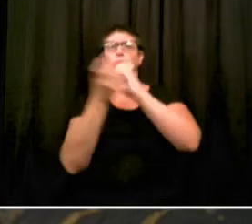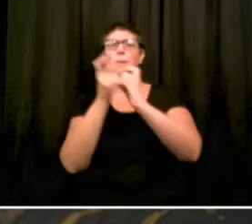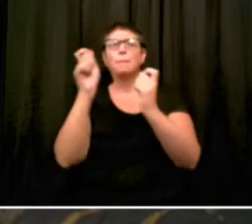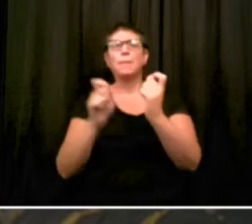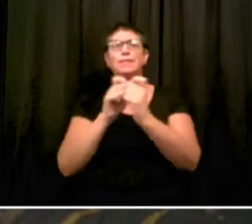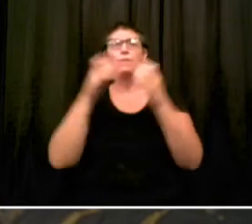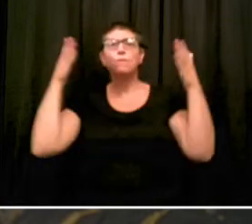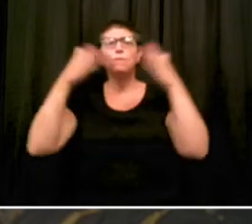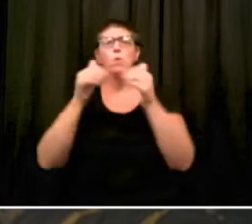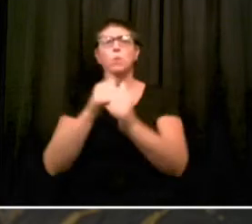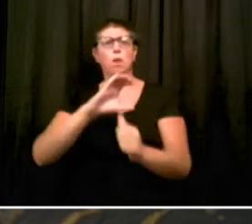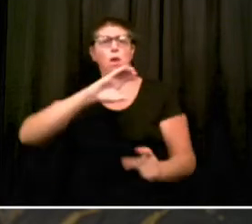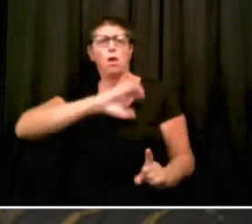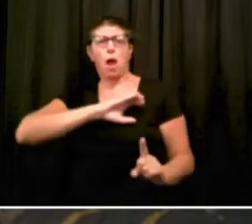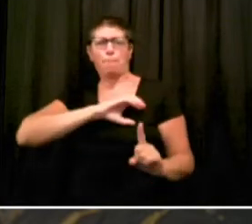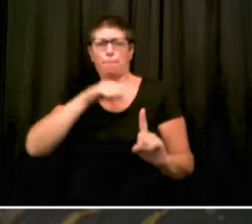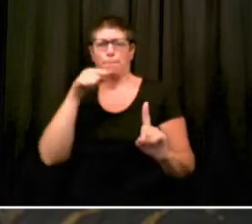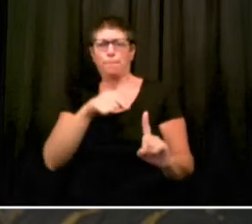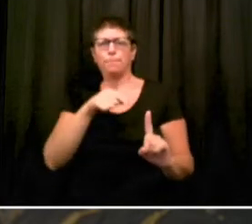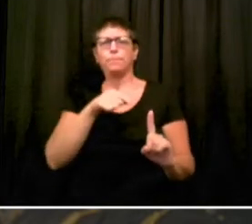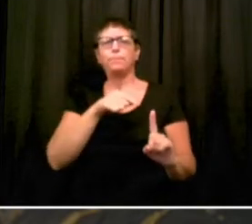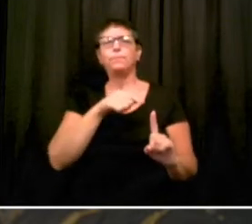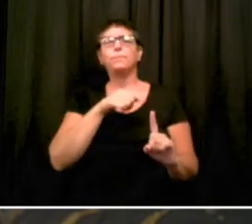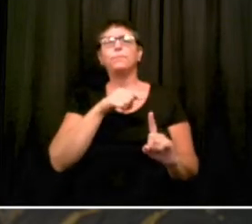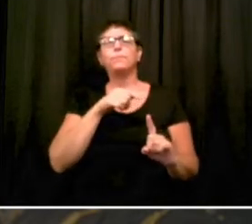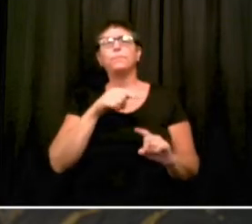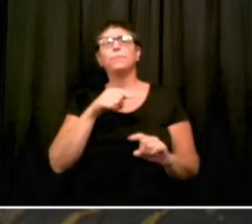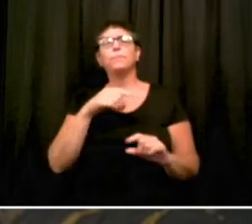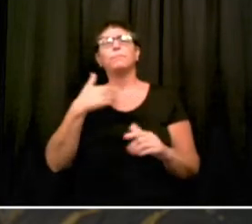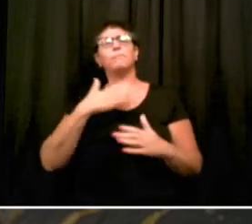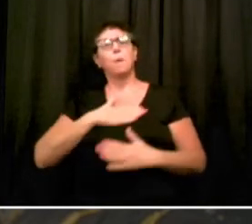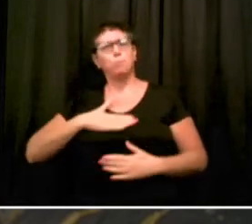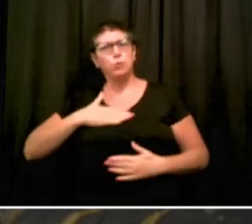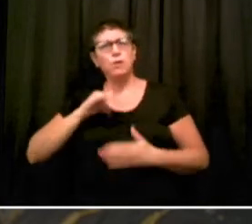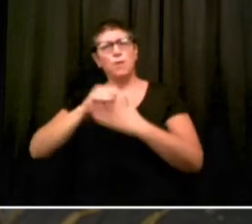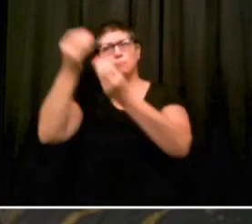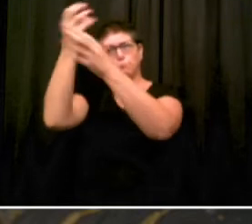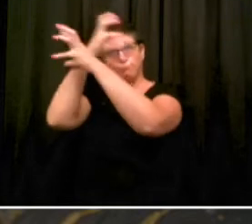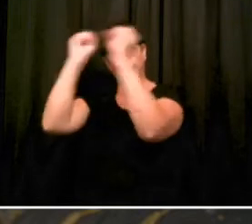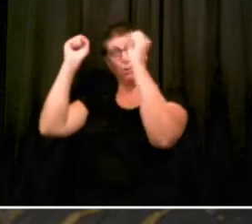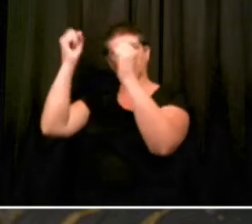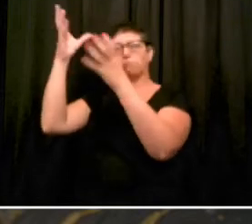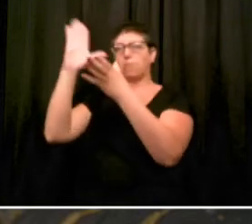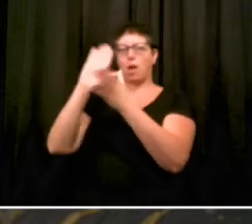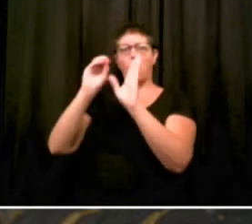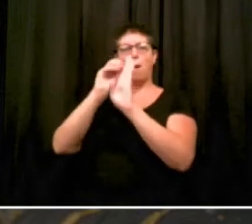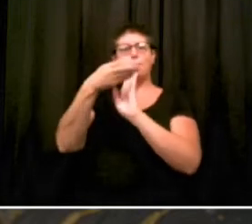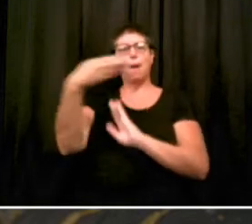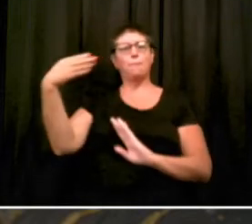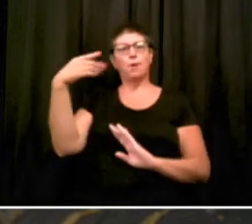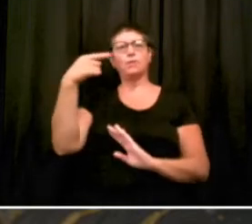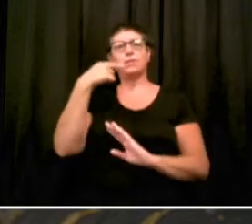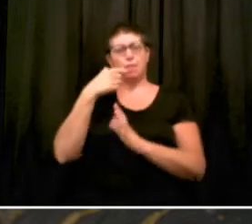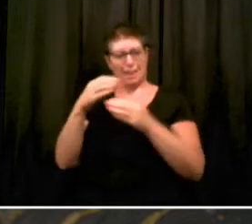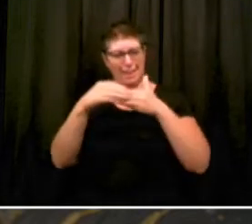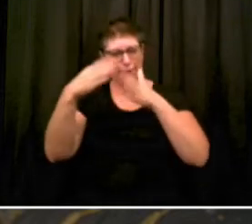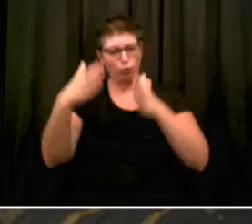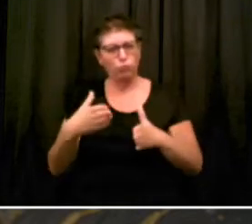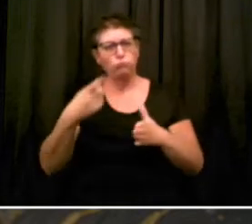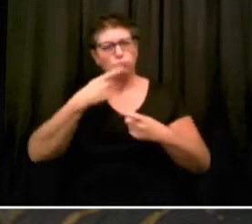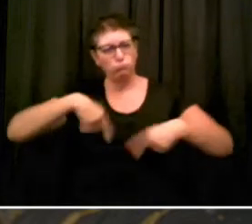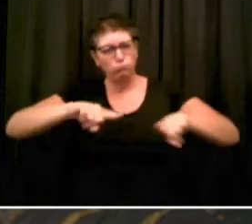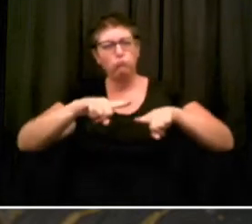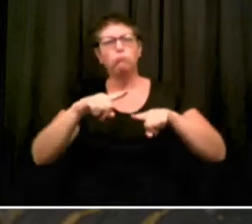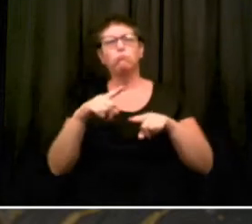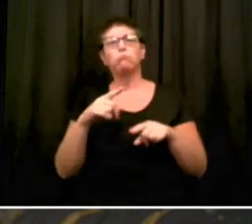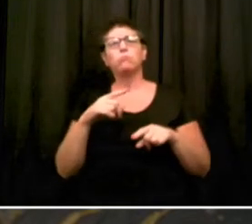to know, I appreciate President Obama and his foundation for leading the way all over the country, asking localities to take